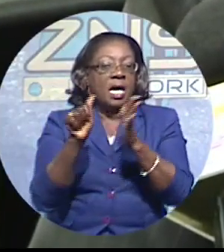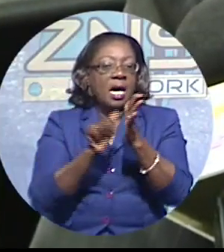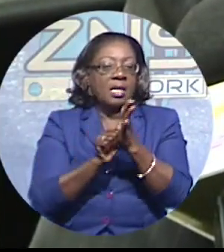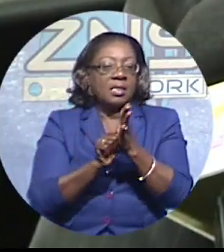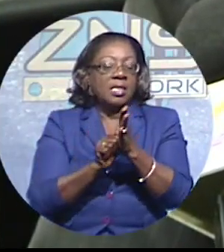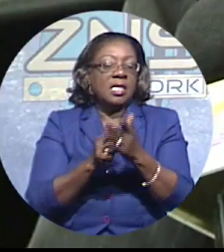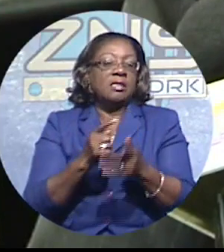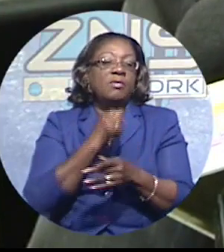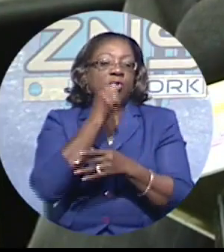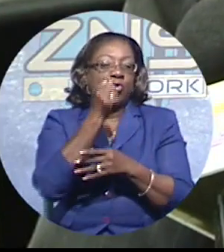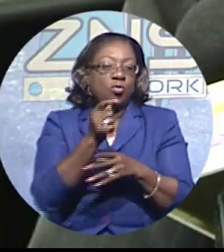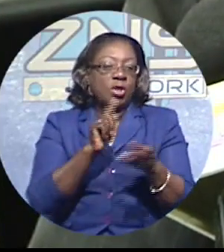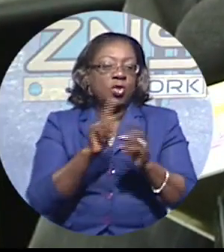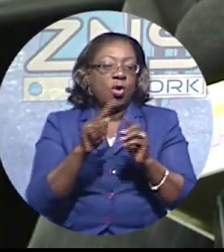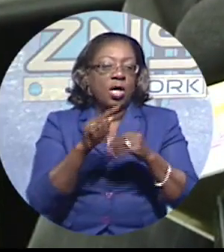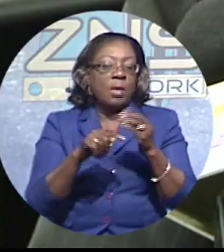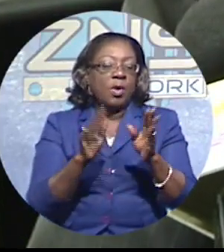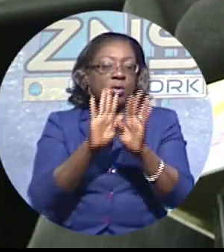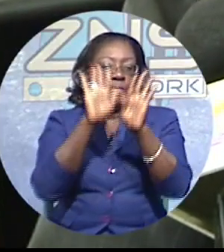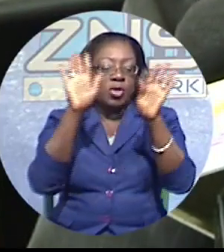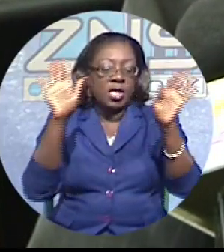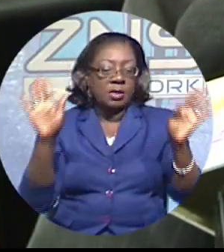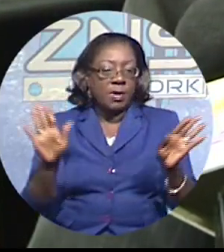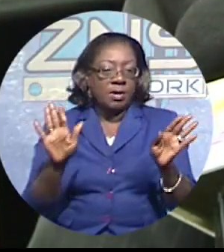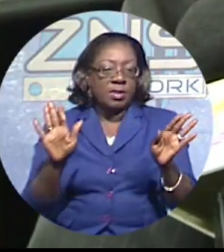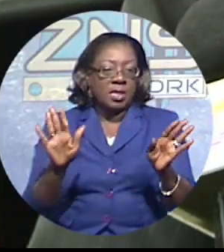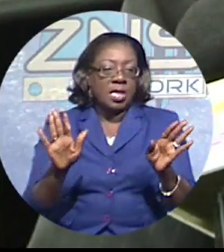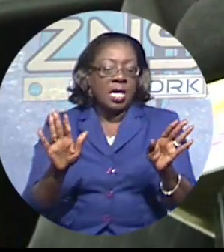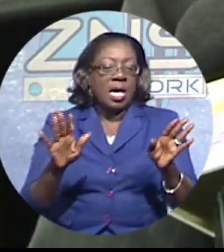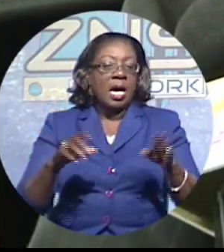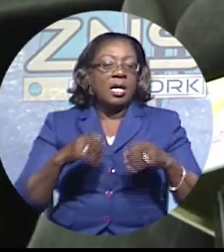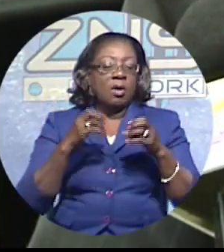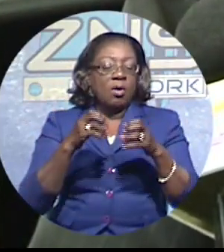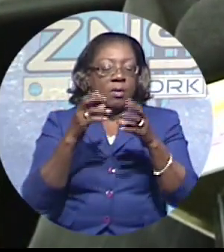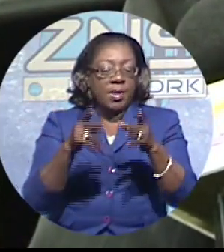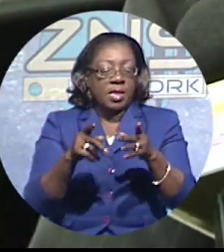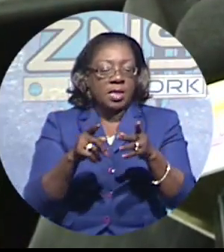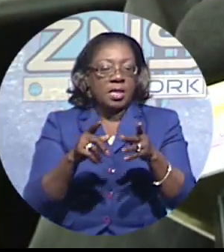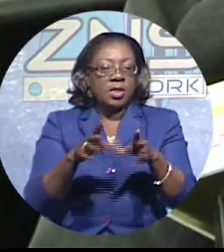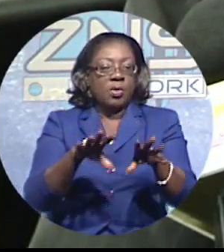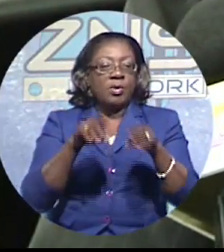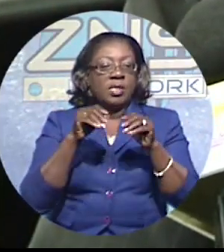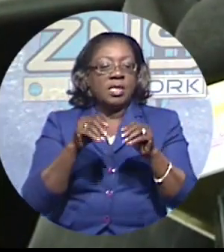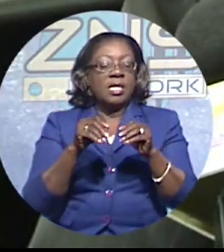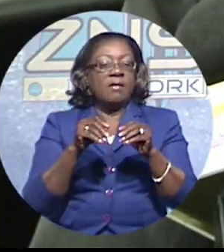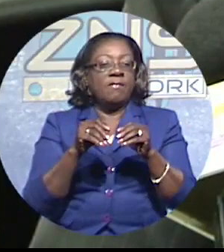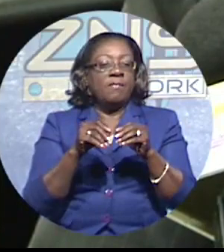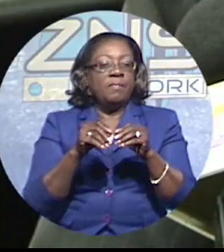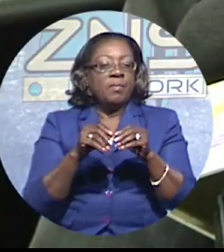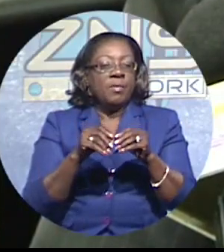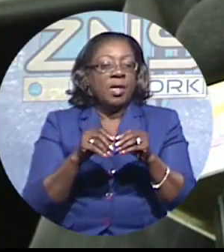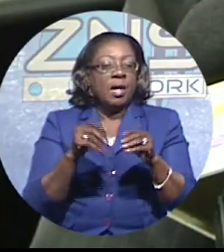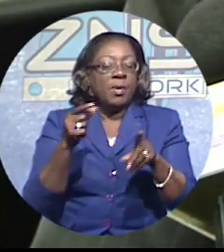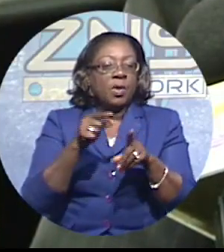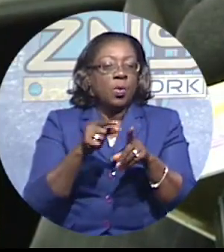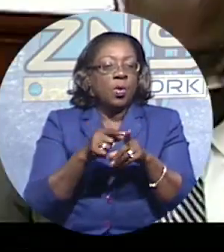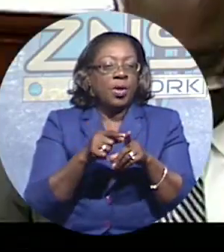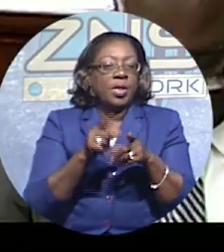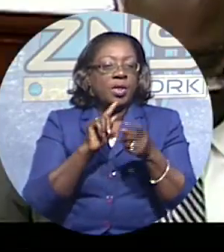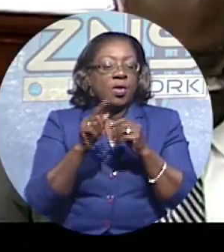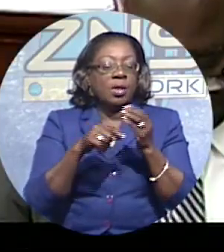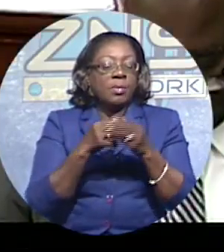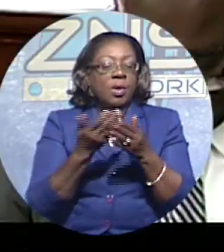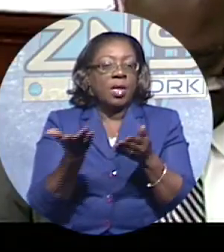you're truly talking about transparency and accountability. So we'd see whether he is sincere about the words he mentioned